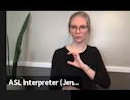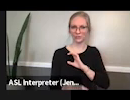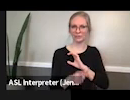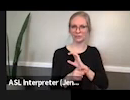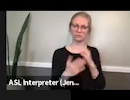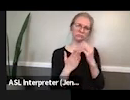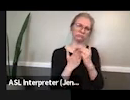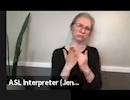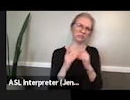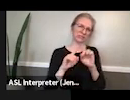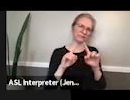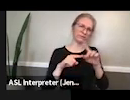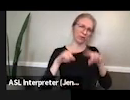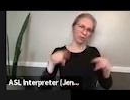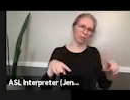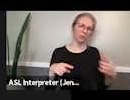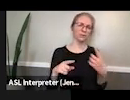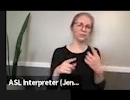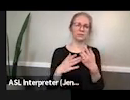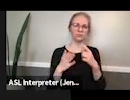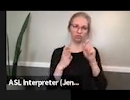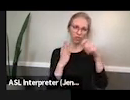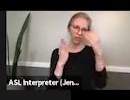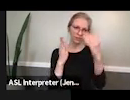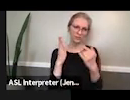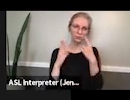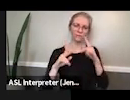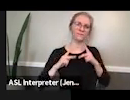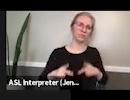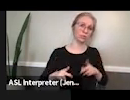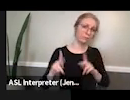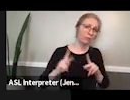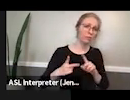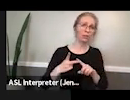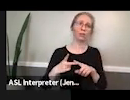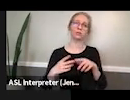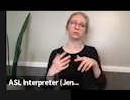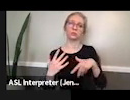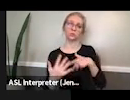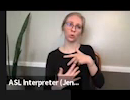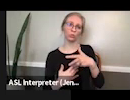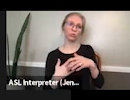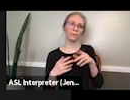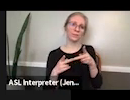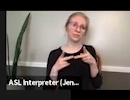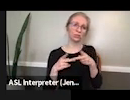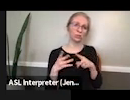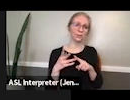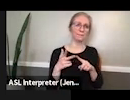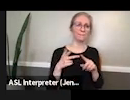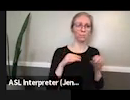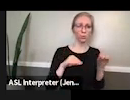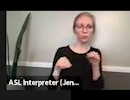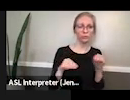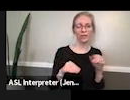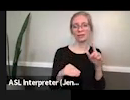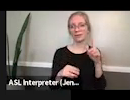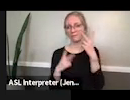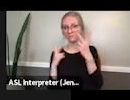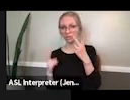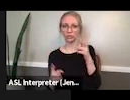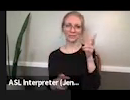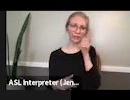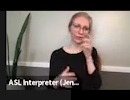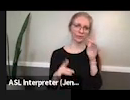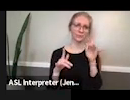and a checklist in terms of physical, people, social, position, movement, as well as vision, hearing, and so on.